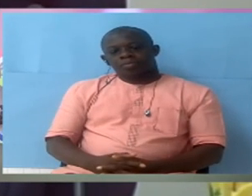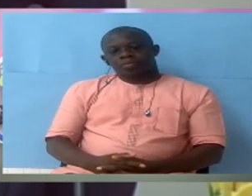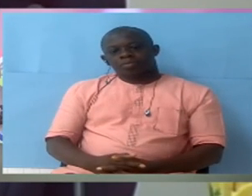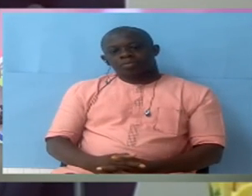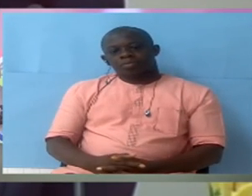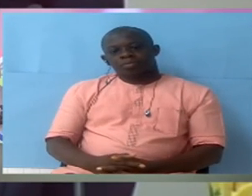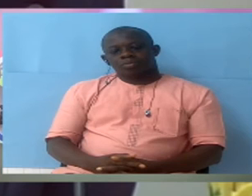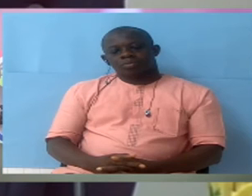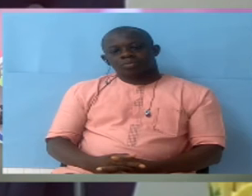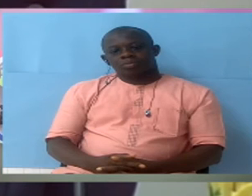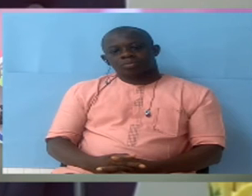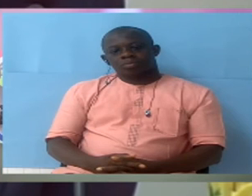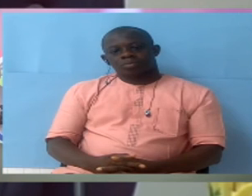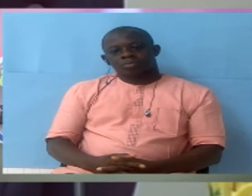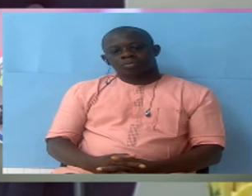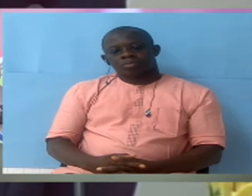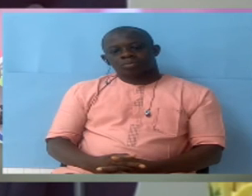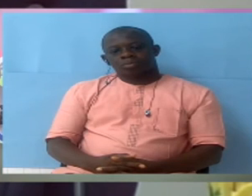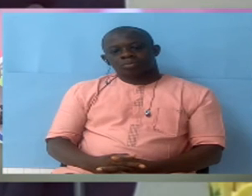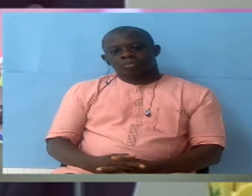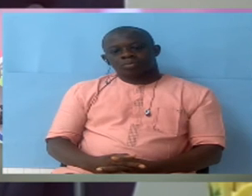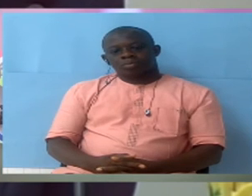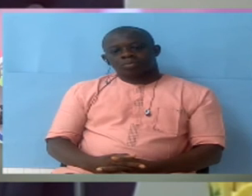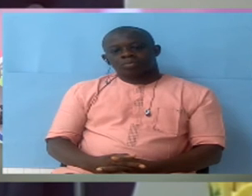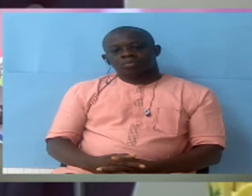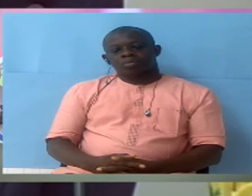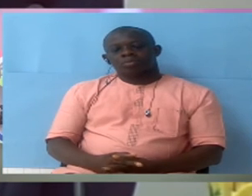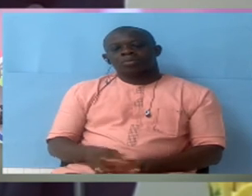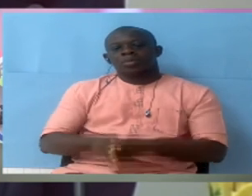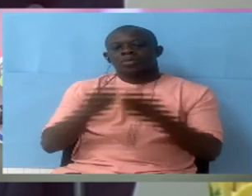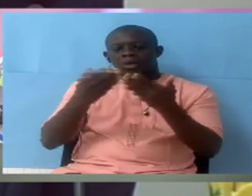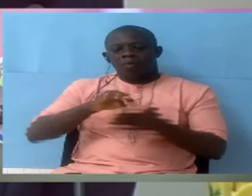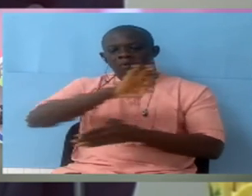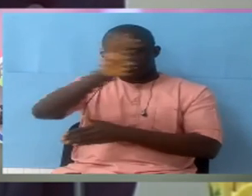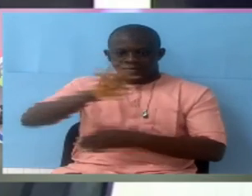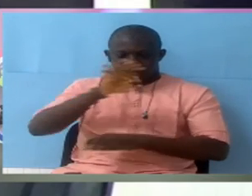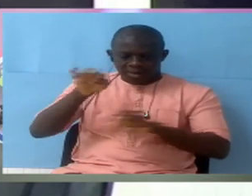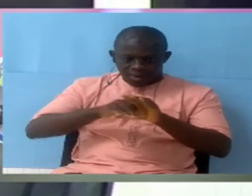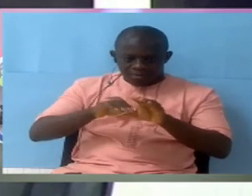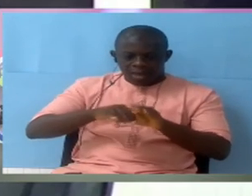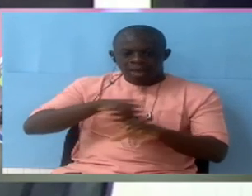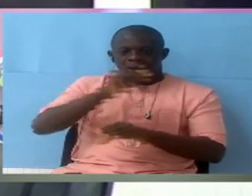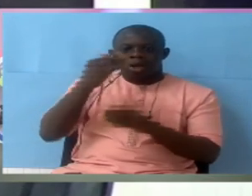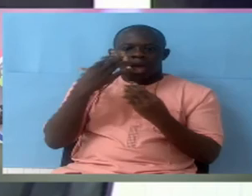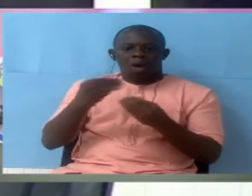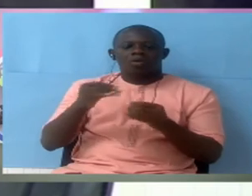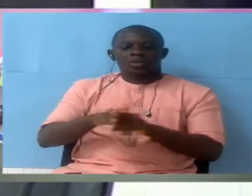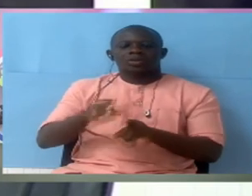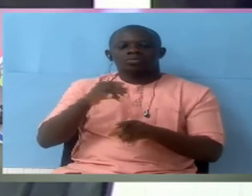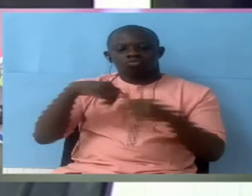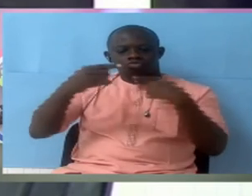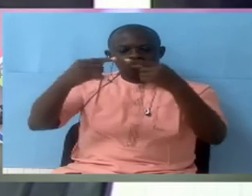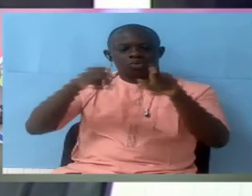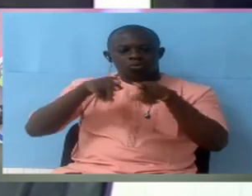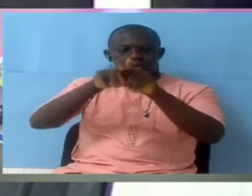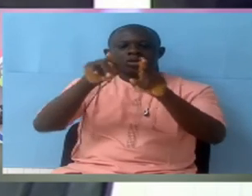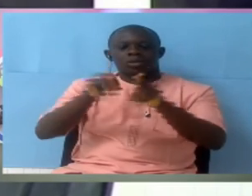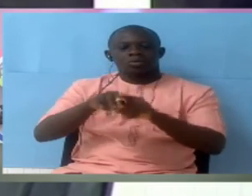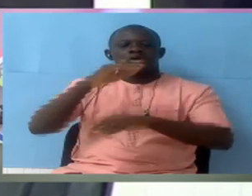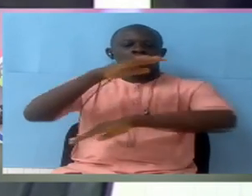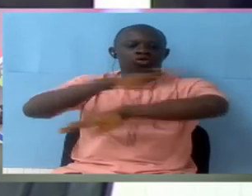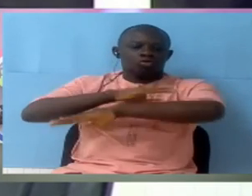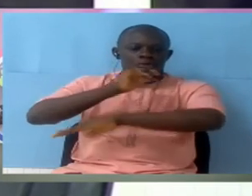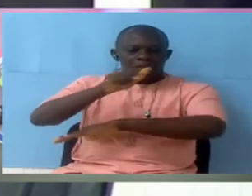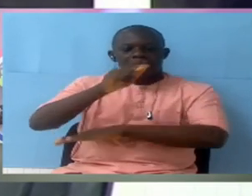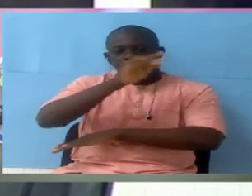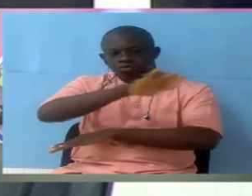the family able to keep up with the needs of the family and other school fees whilst you were locked up? Binga neke ci bir kaso bi